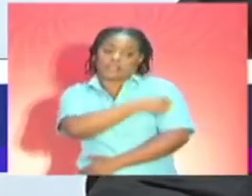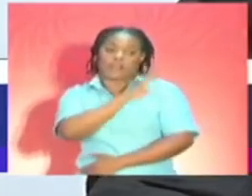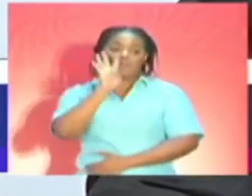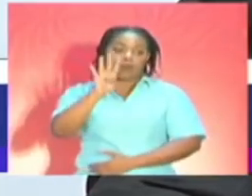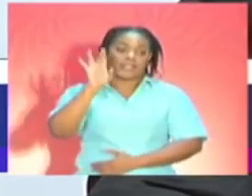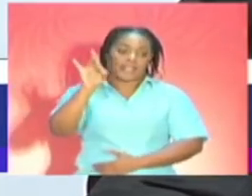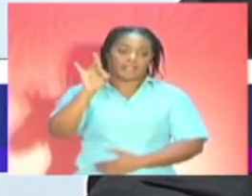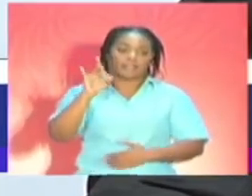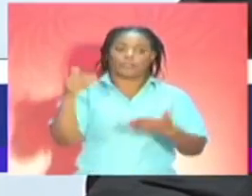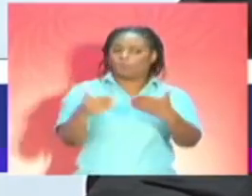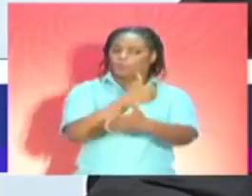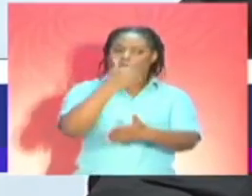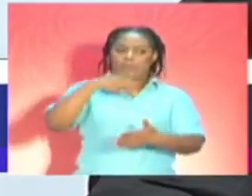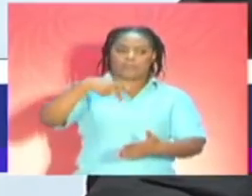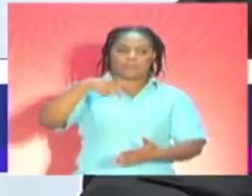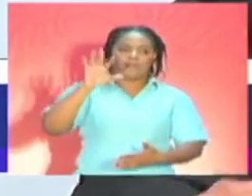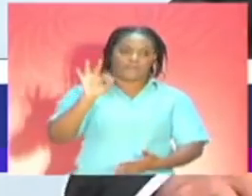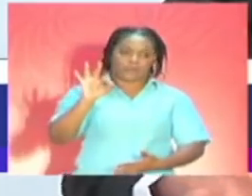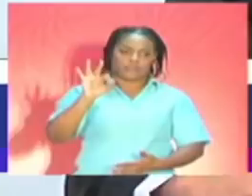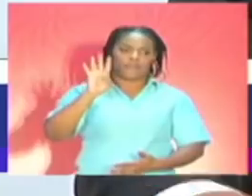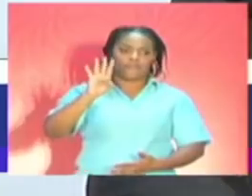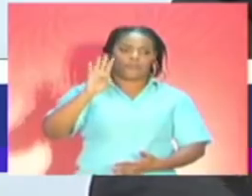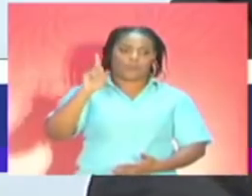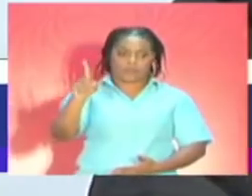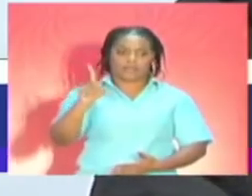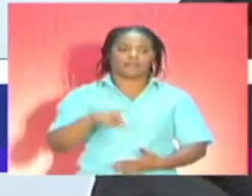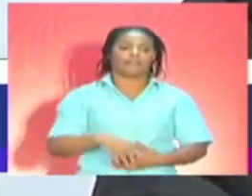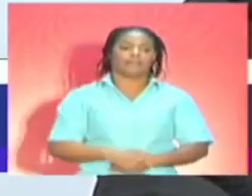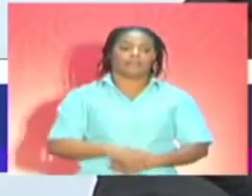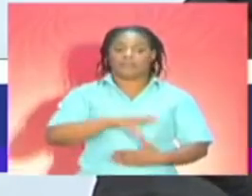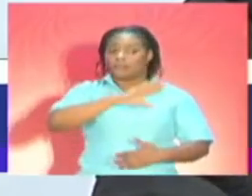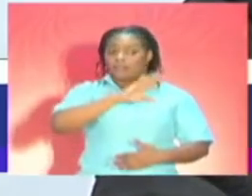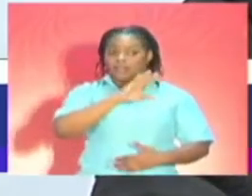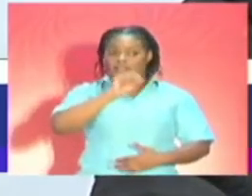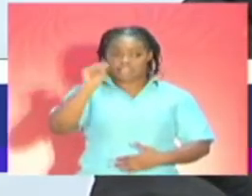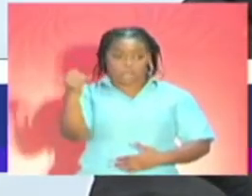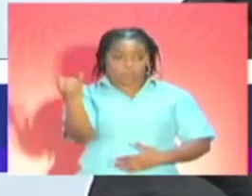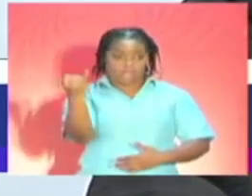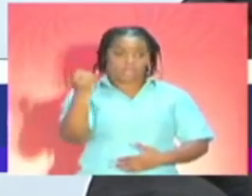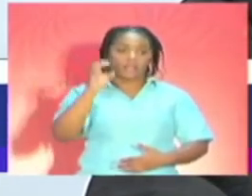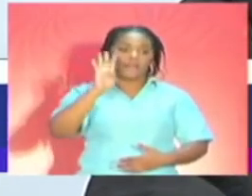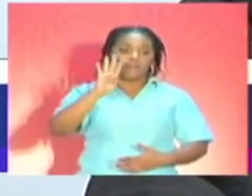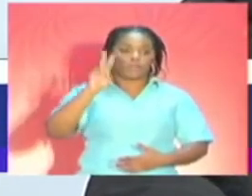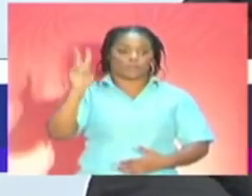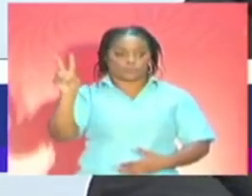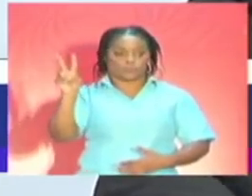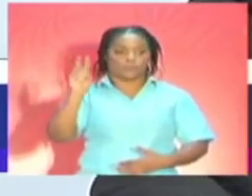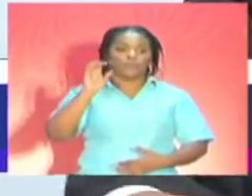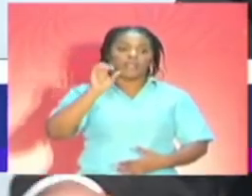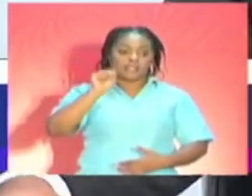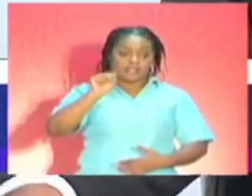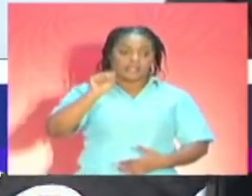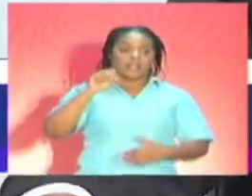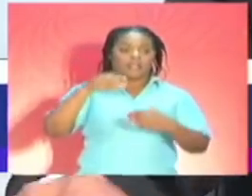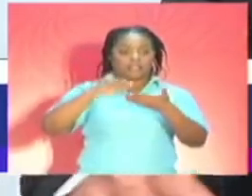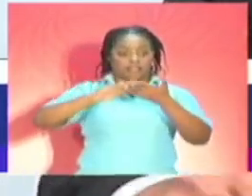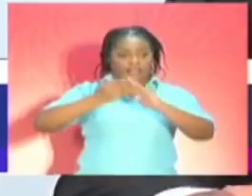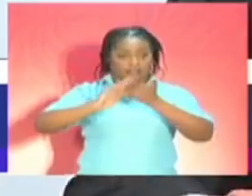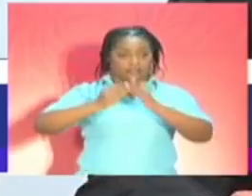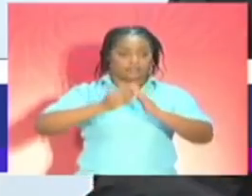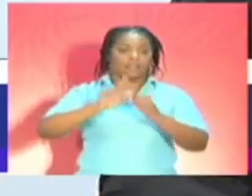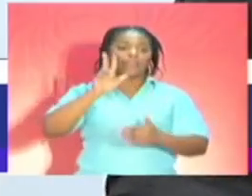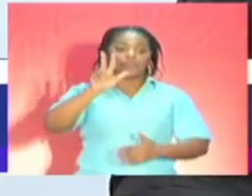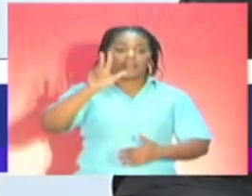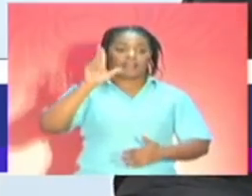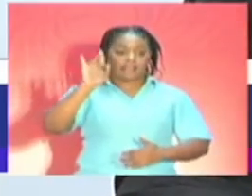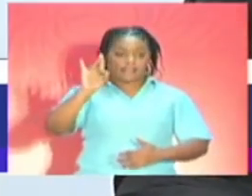Fortin Hospital, 41. St. James Complex, 42. Scarborough Regional Hospital at the 438, and the